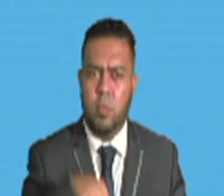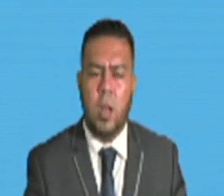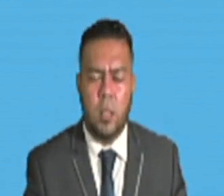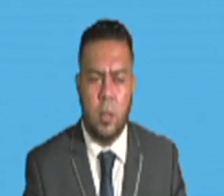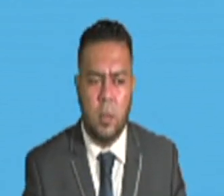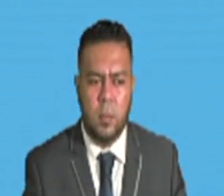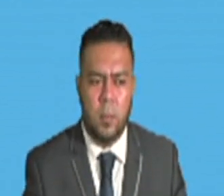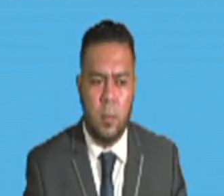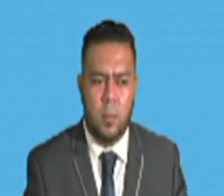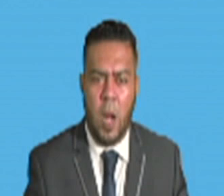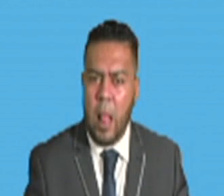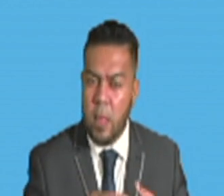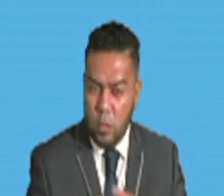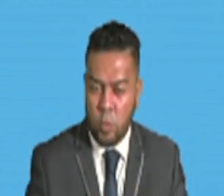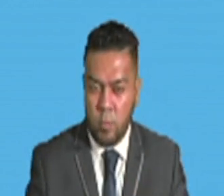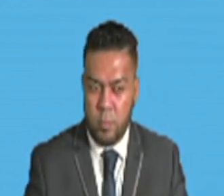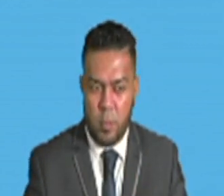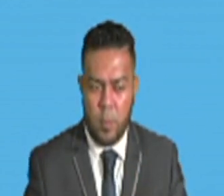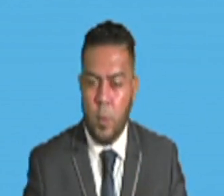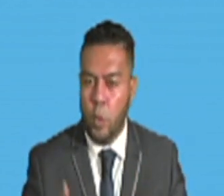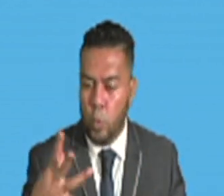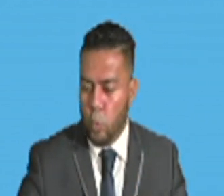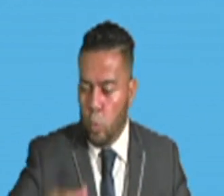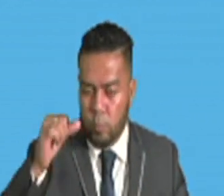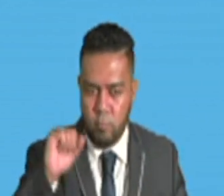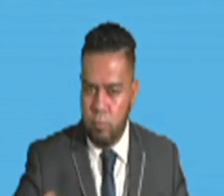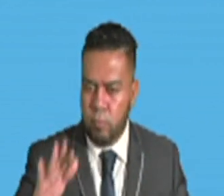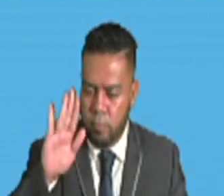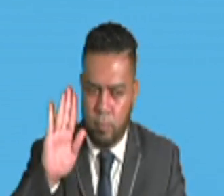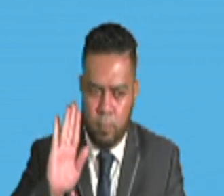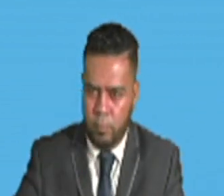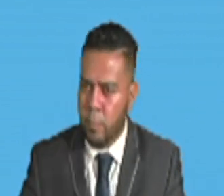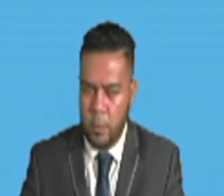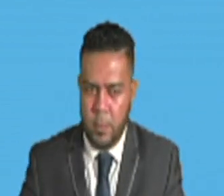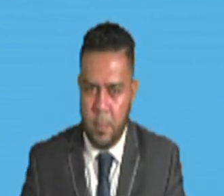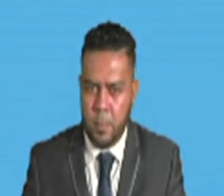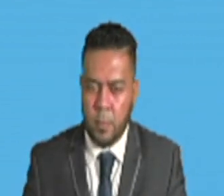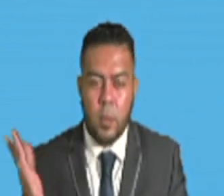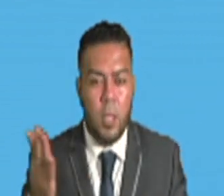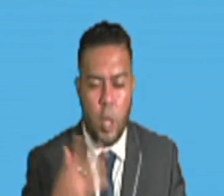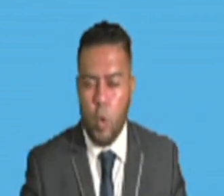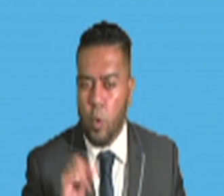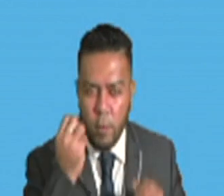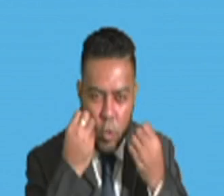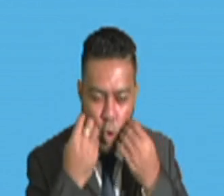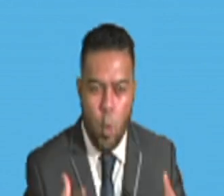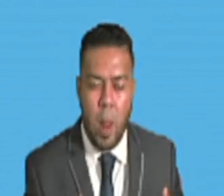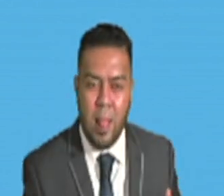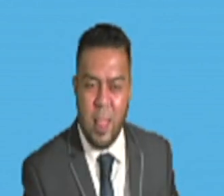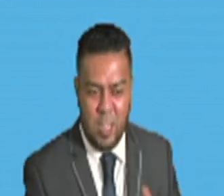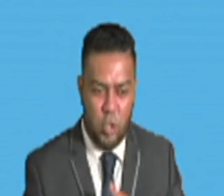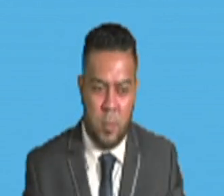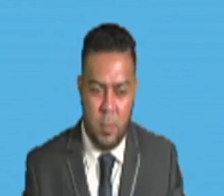A principled position to condemn this. And he could have shown leadership, Mr. Speaker, sir,